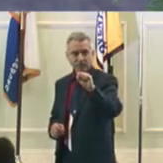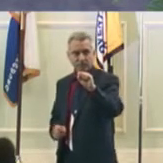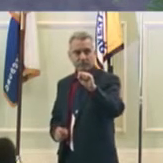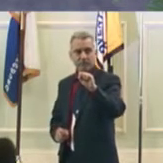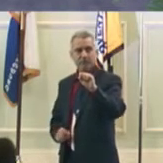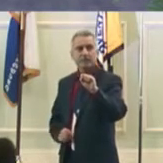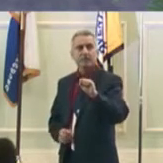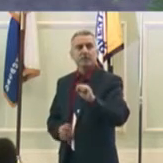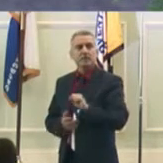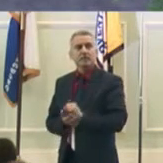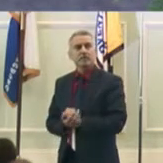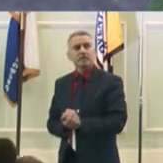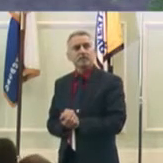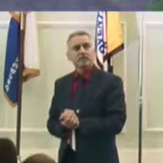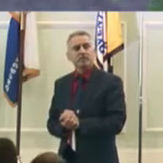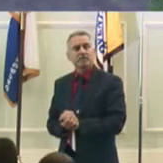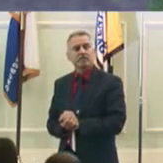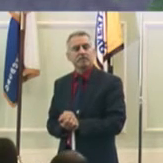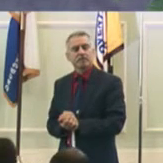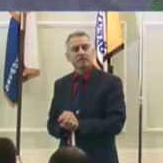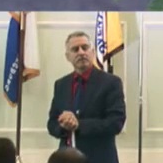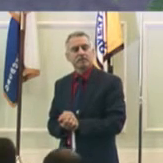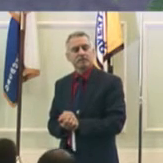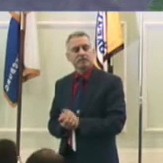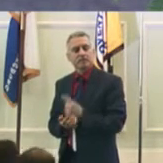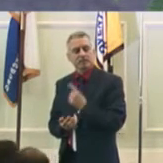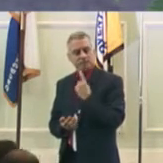I got to be reminded of this.